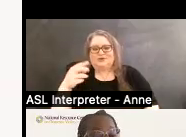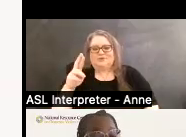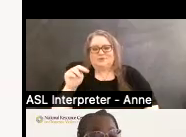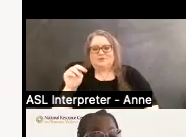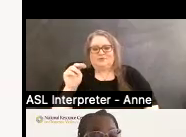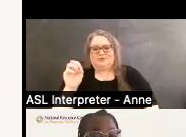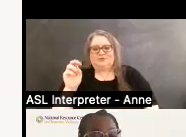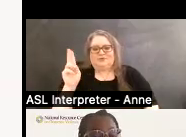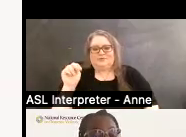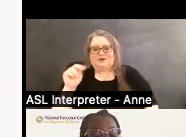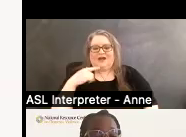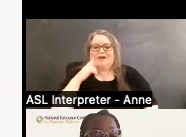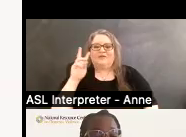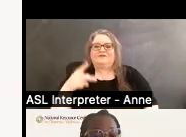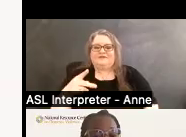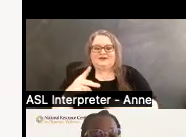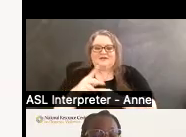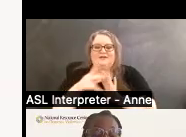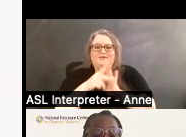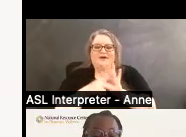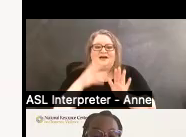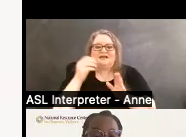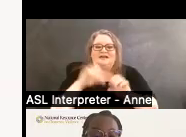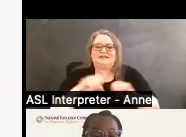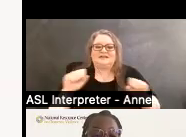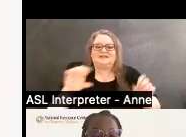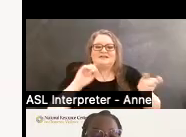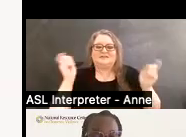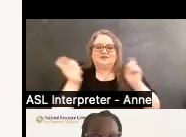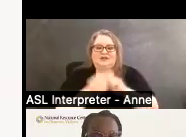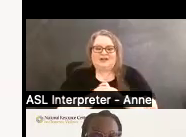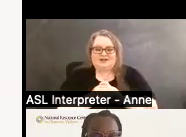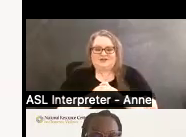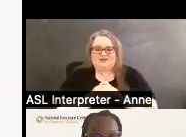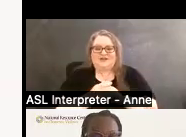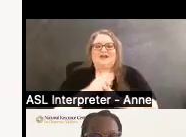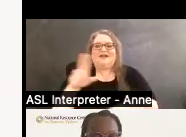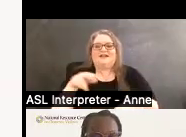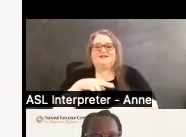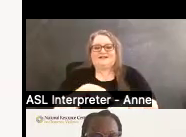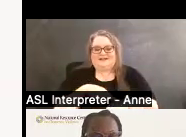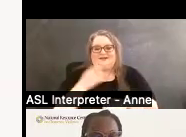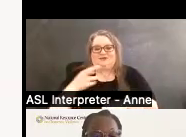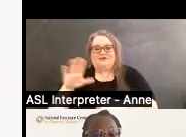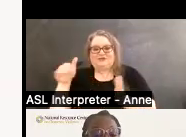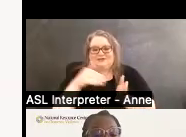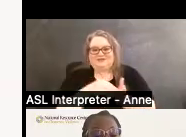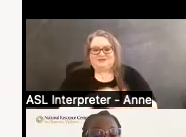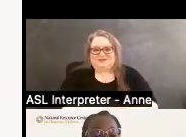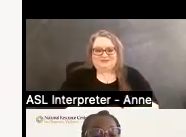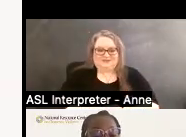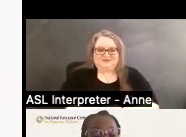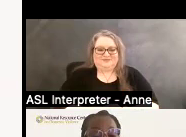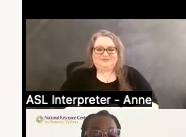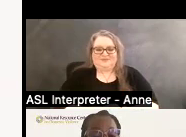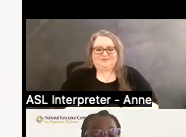the Vice President of Policy and Systems Change at the National Resource Center.